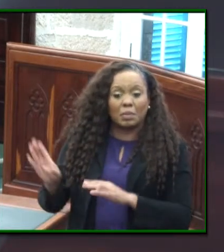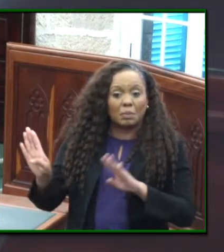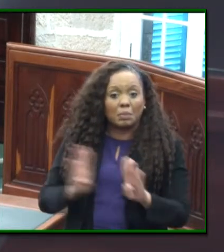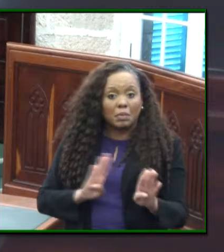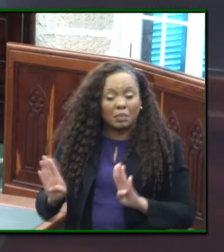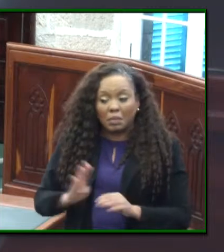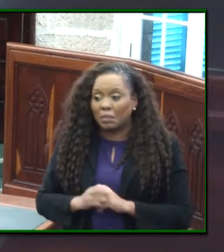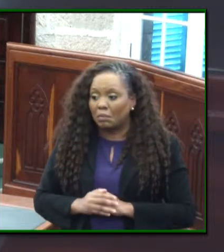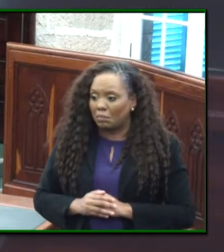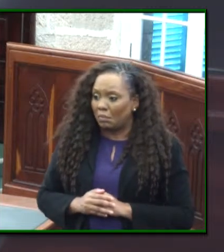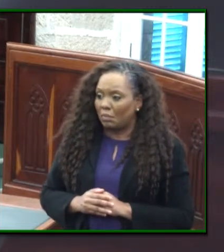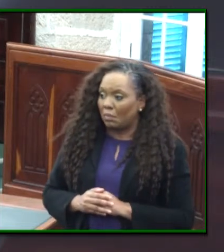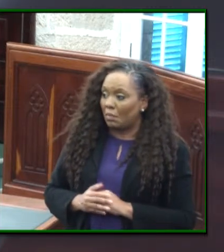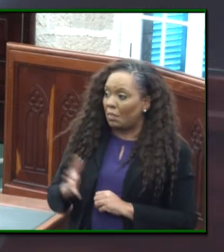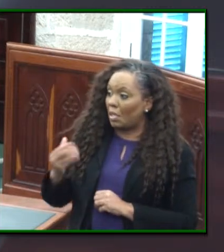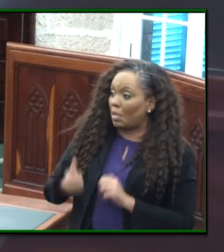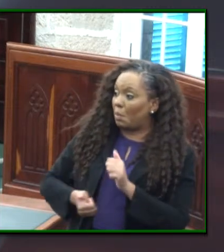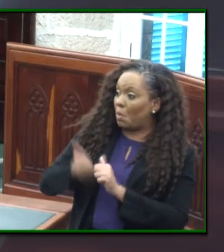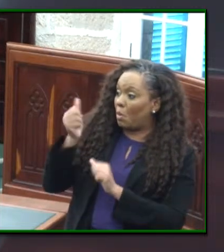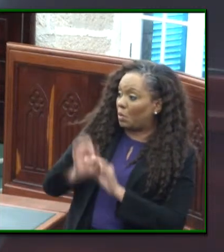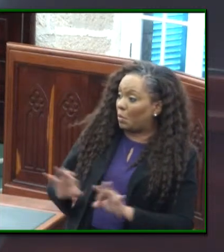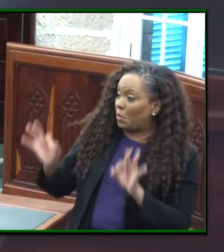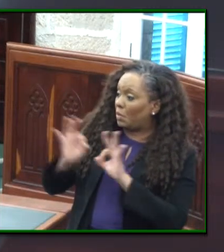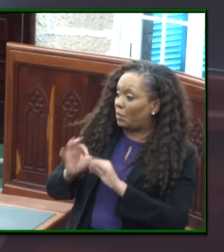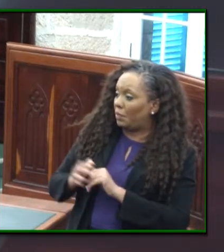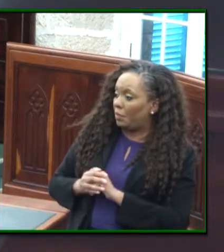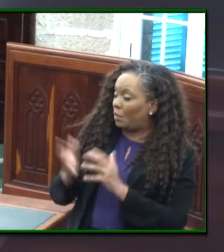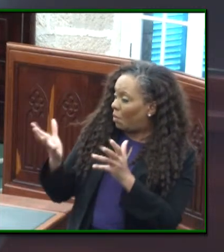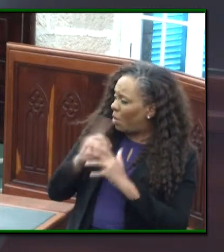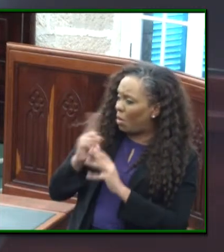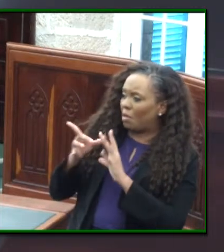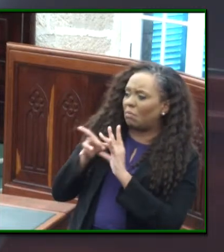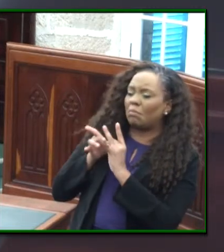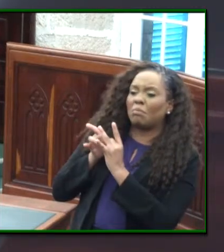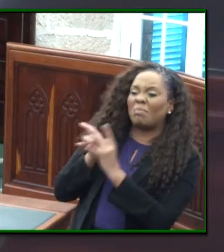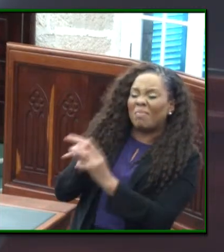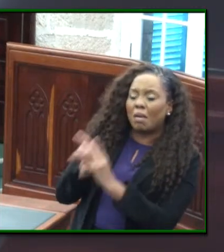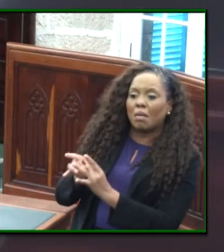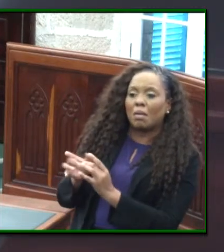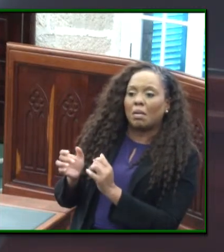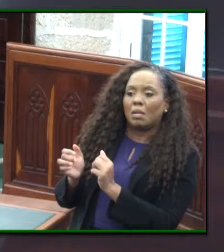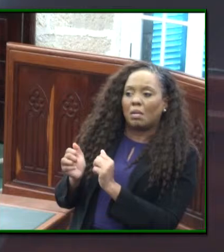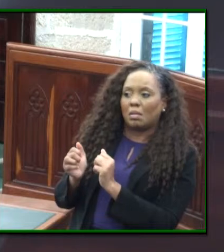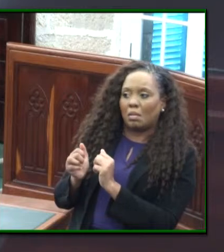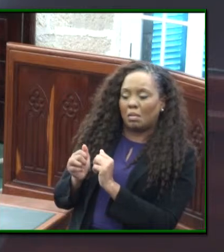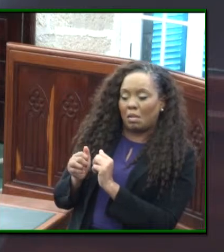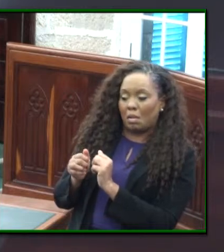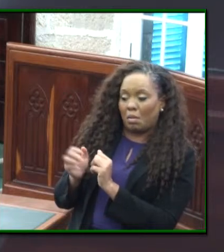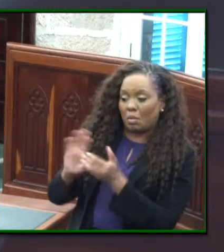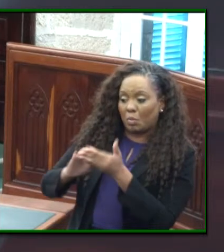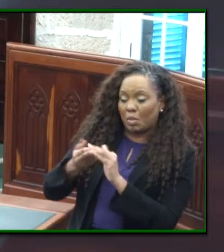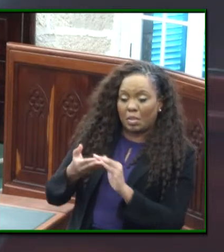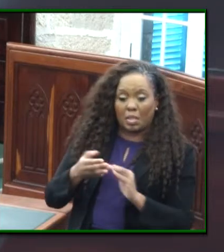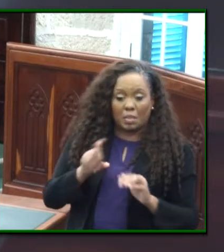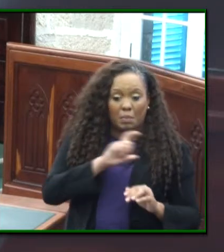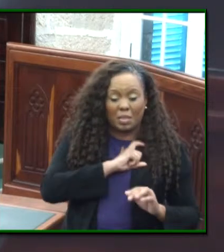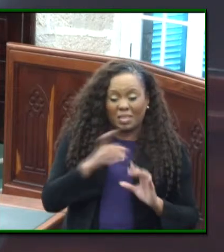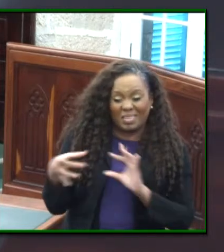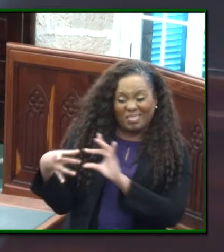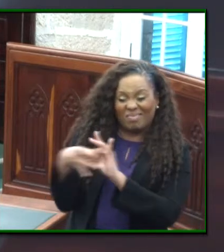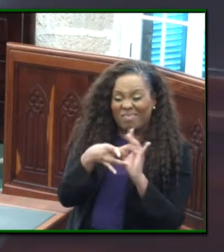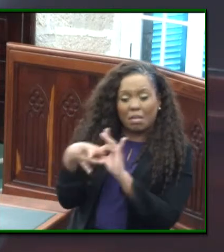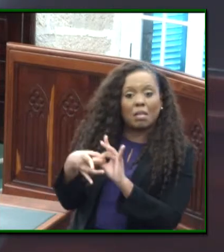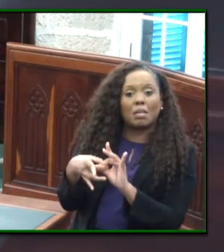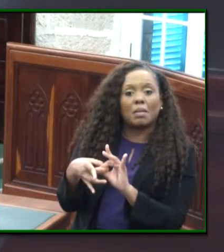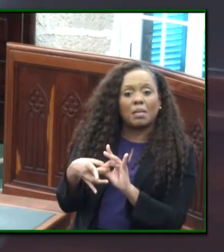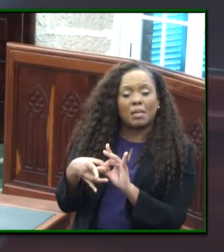and over and above anything else, building the bonds between themselves and law enforcement officers. So